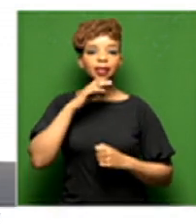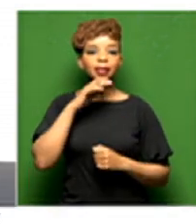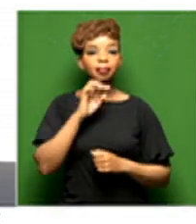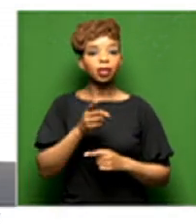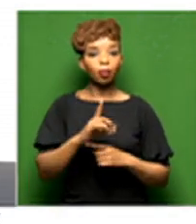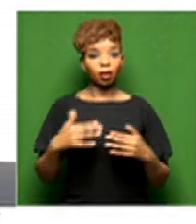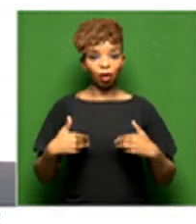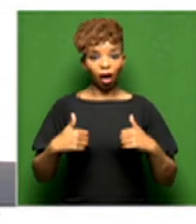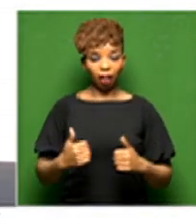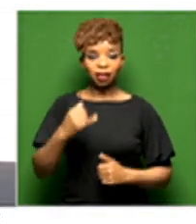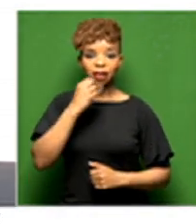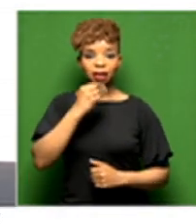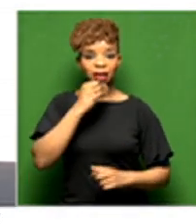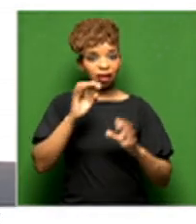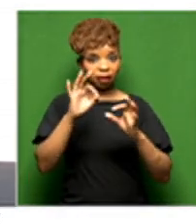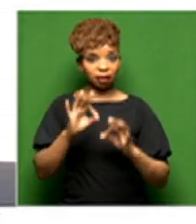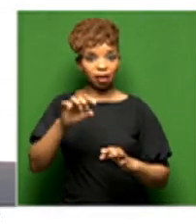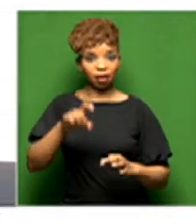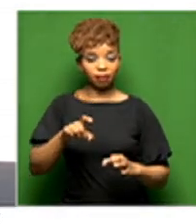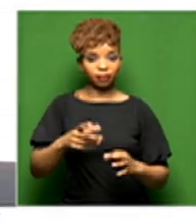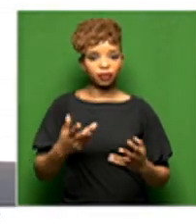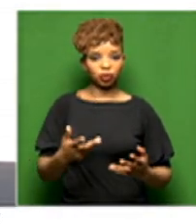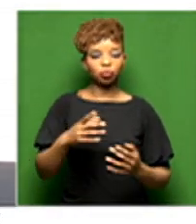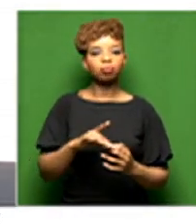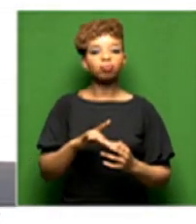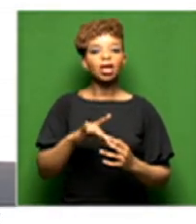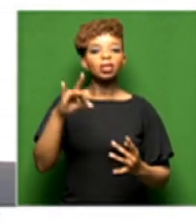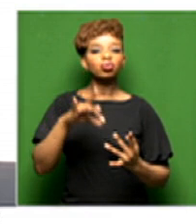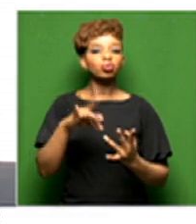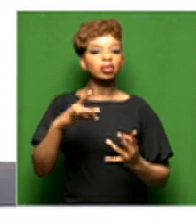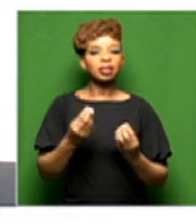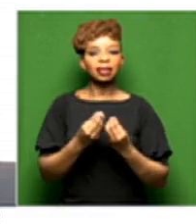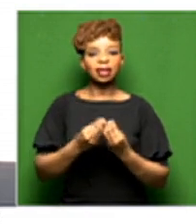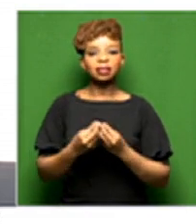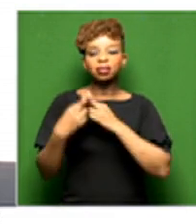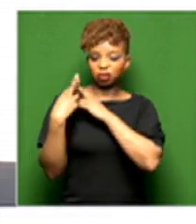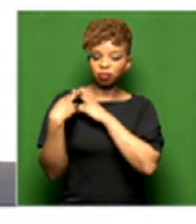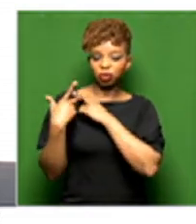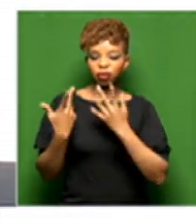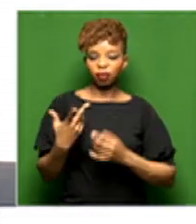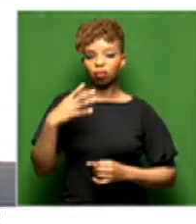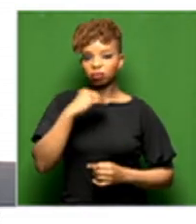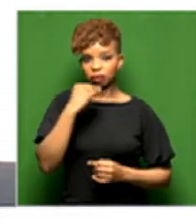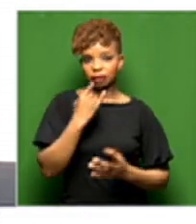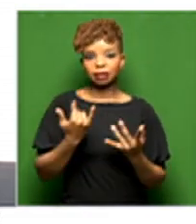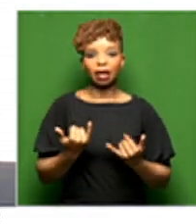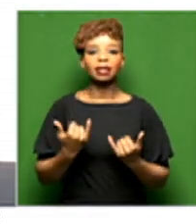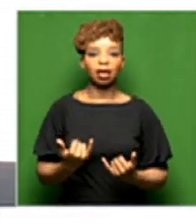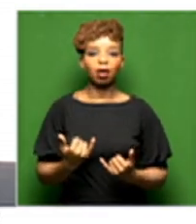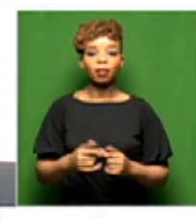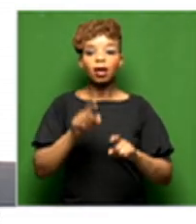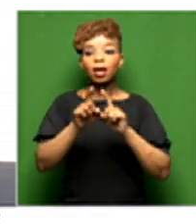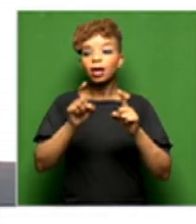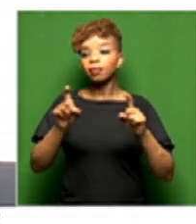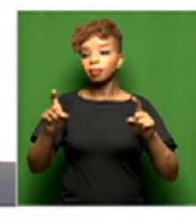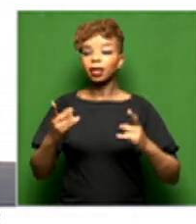nutrition, healthy lifestyle, better choices are things that we can take responsibility for right now. Everybody that's listening to